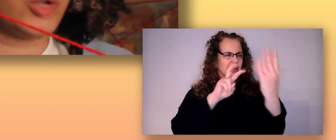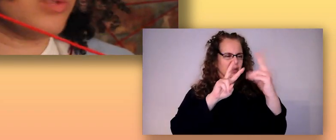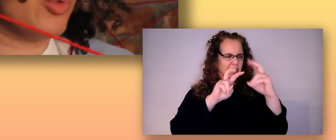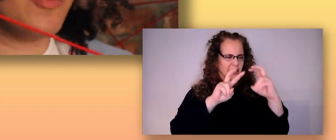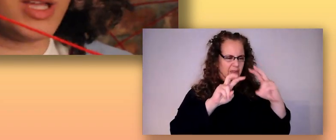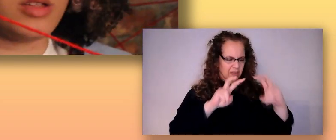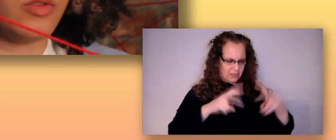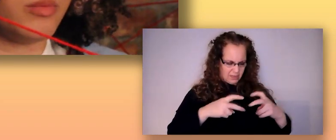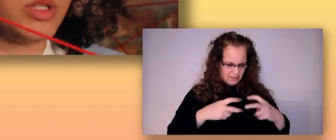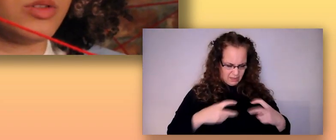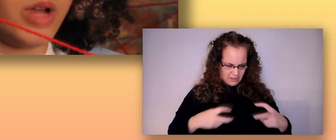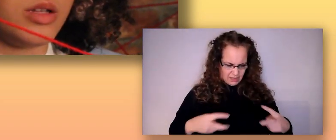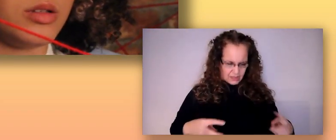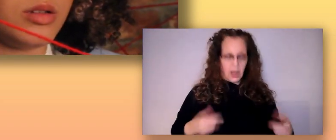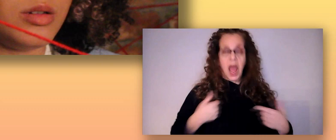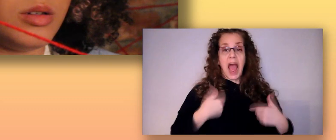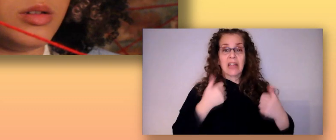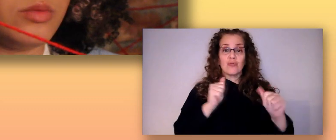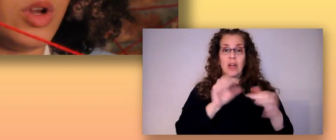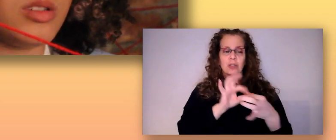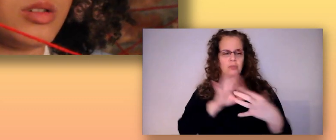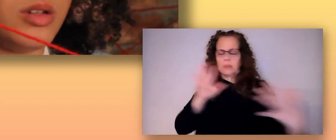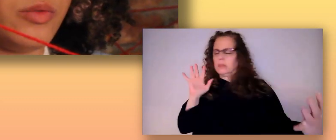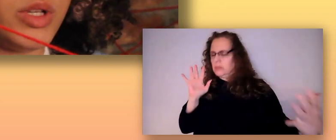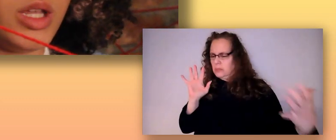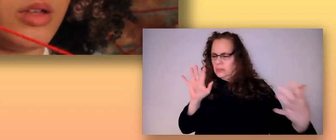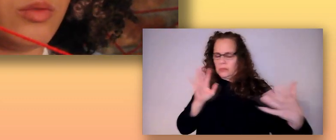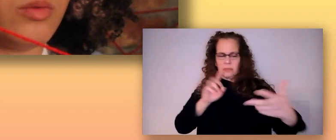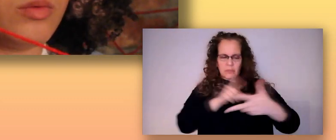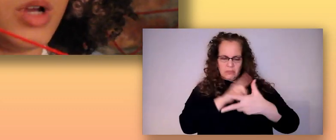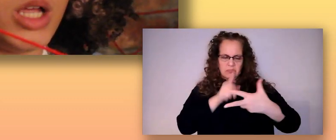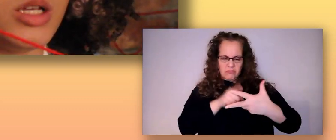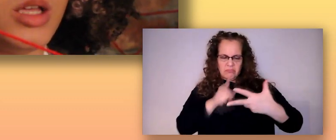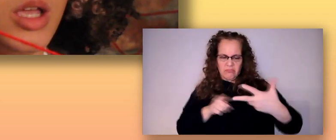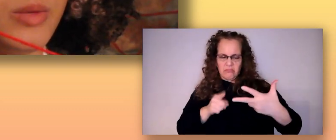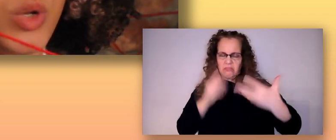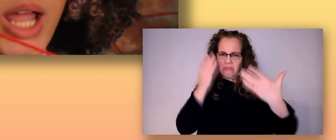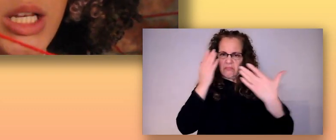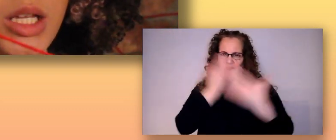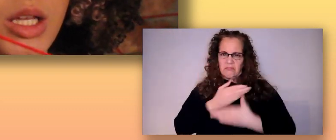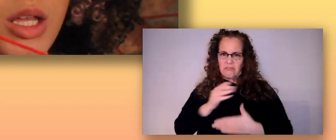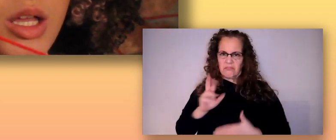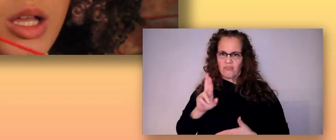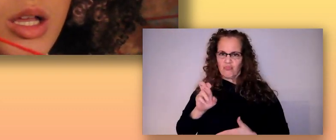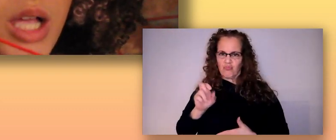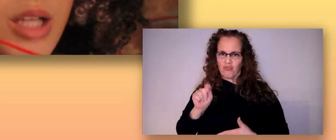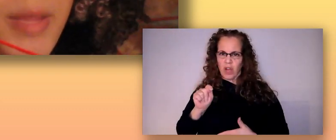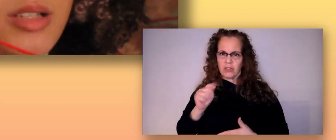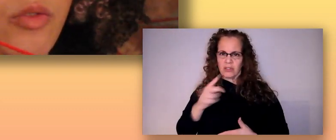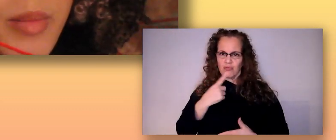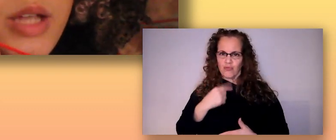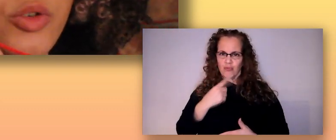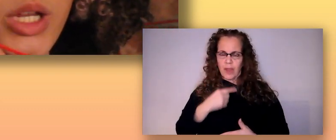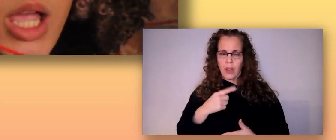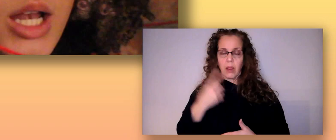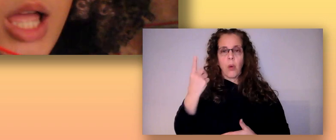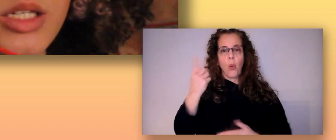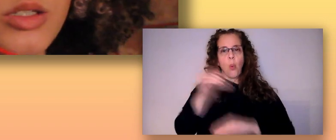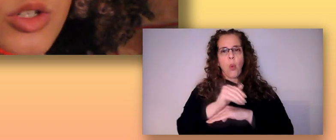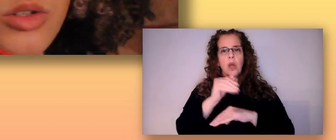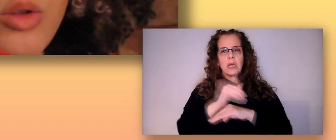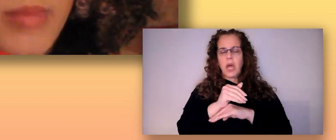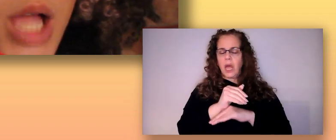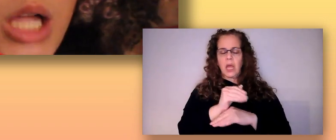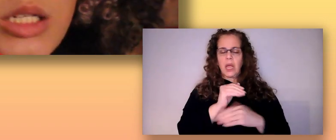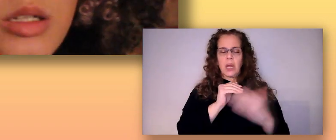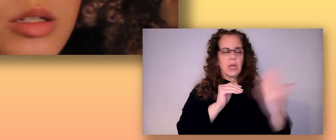I tried to remove myself from these threads, rust, freaking, red, and one night I stopped myself from entering and I